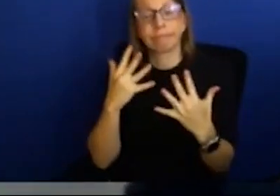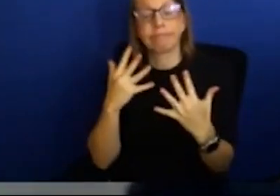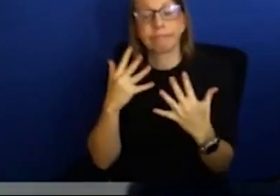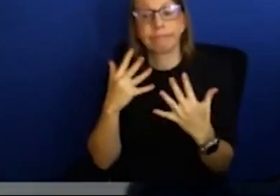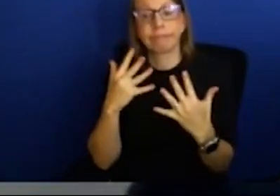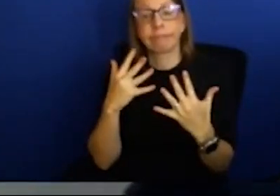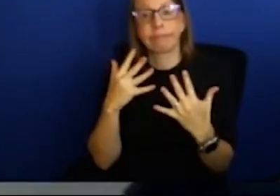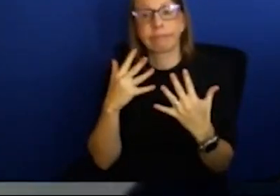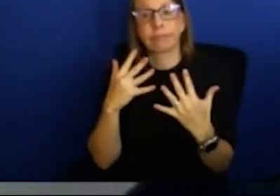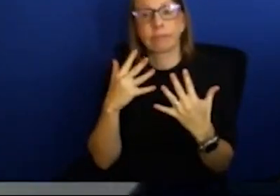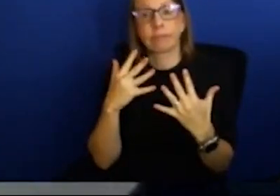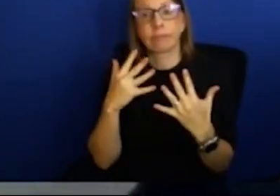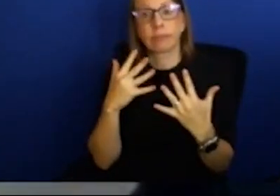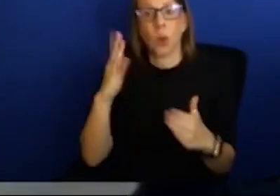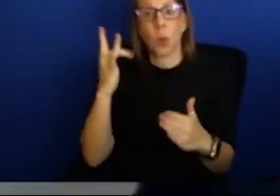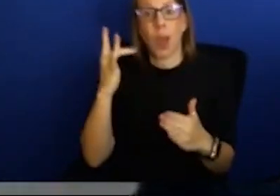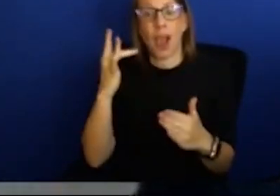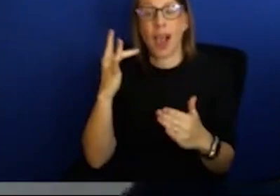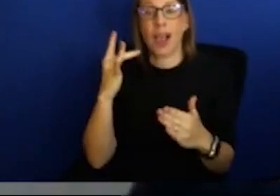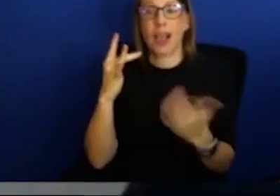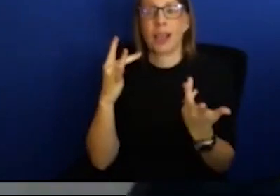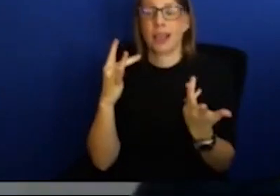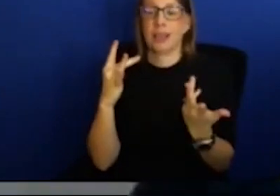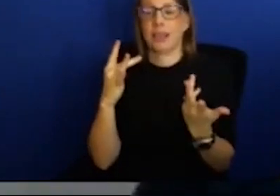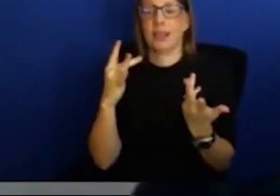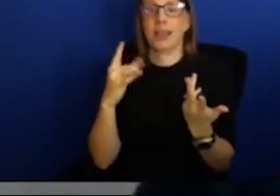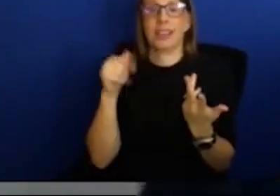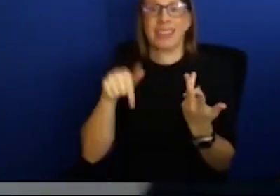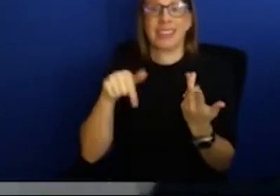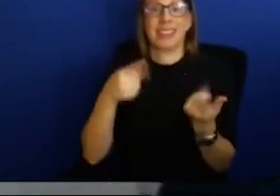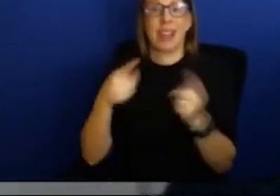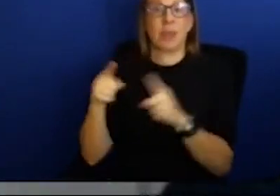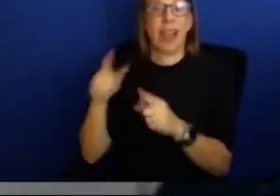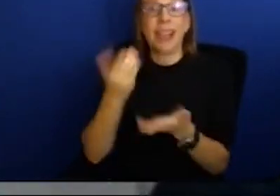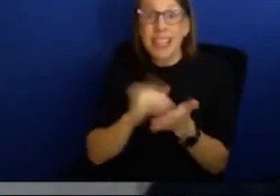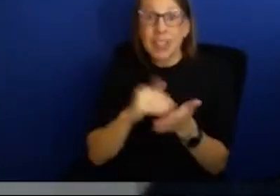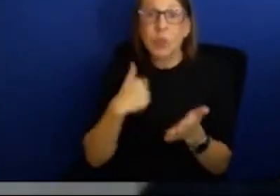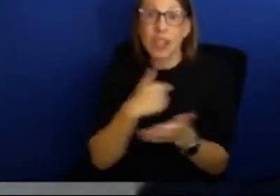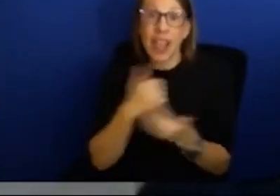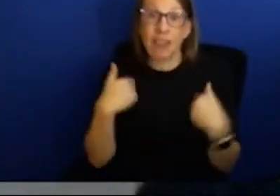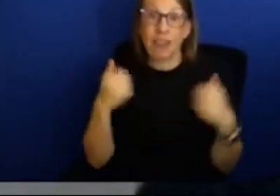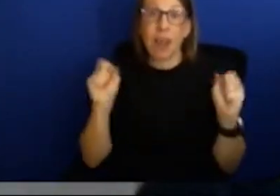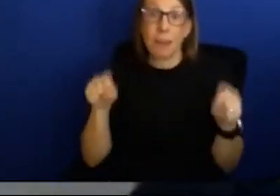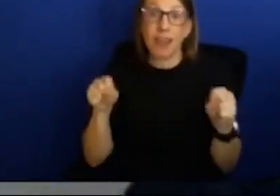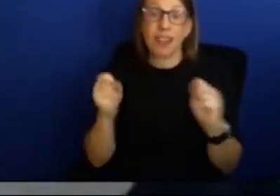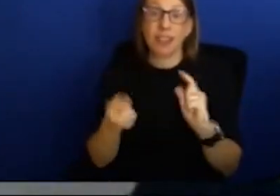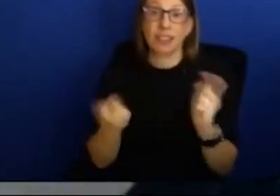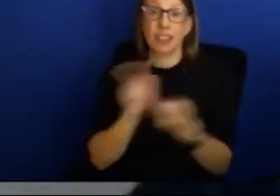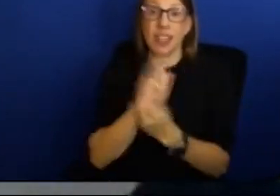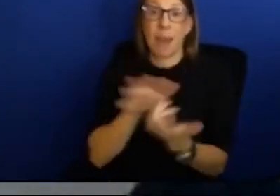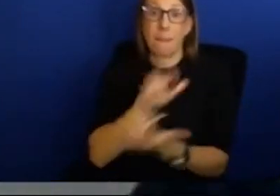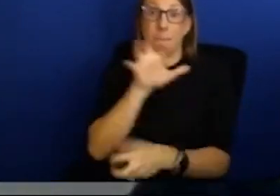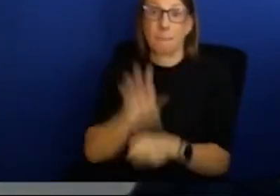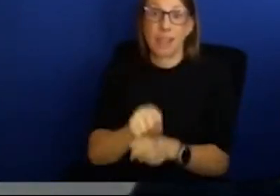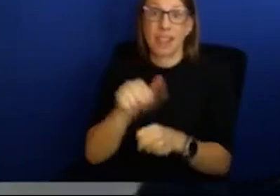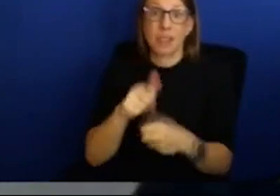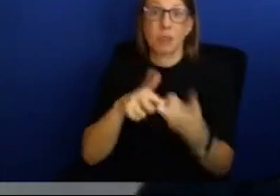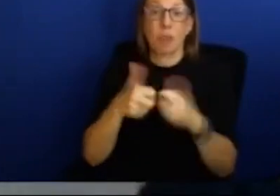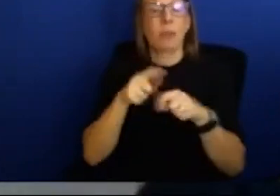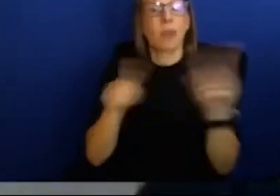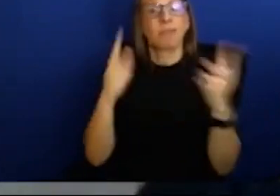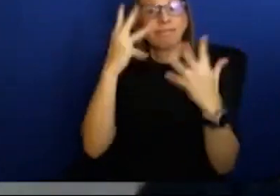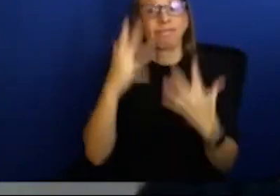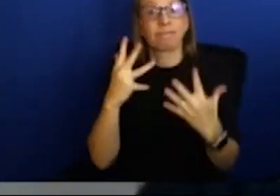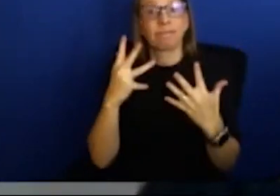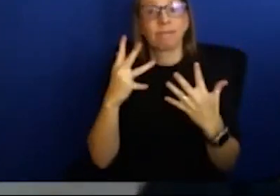I don't know why we are in this position where we are, because again, we have the ability to adapt to this problem. But unfortunately, the